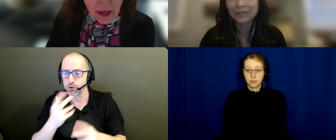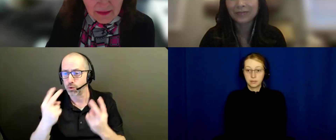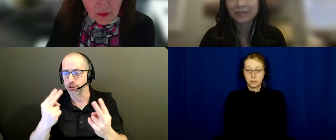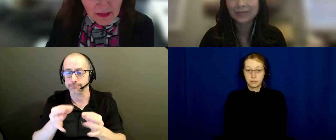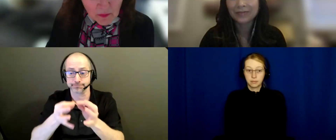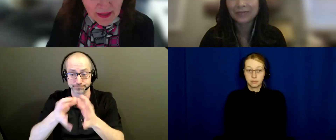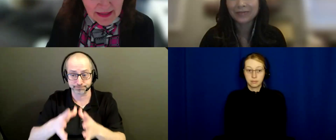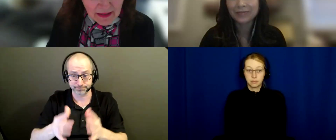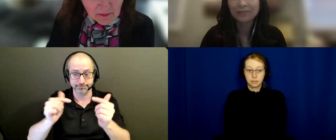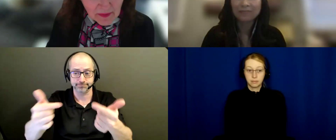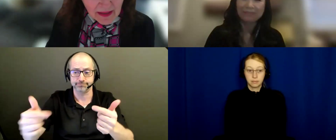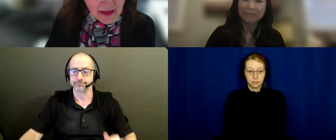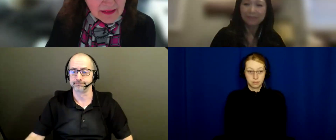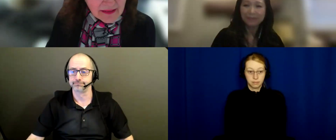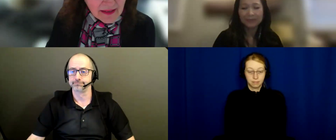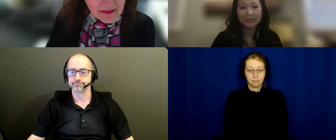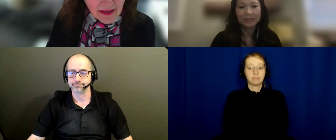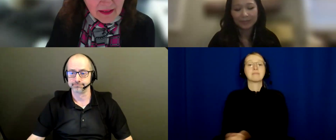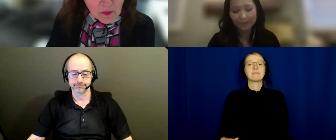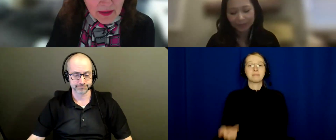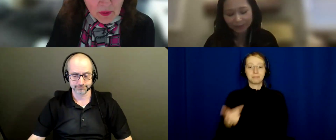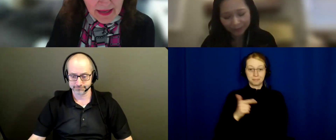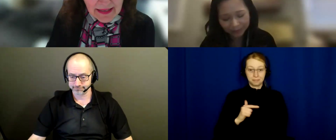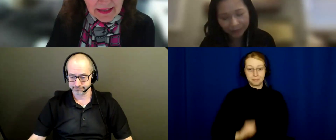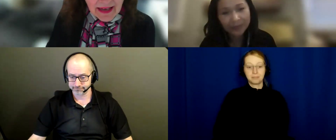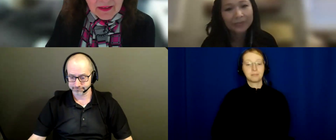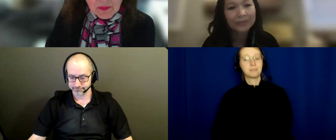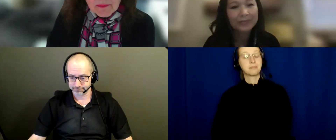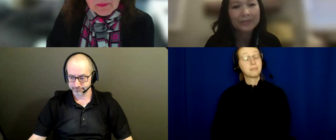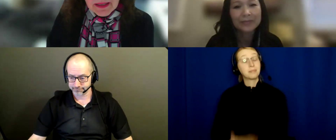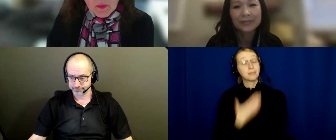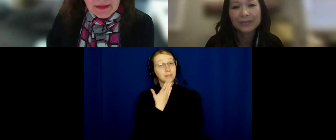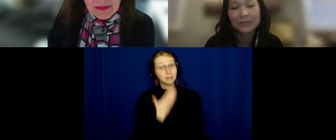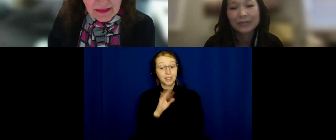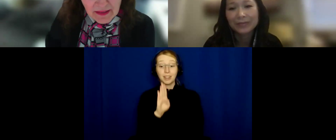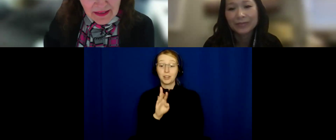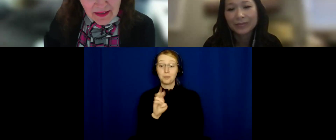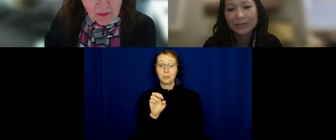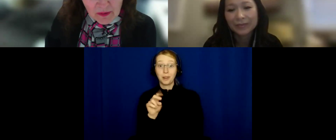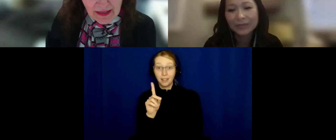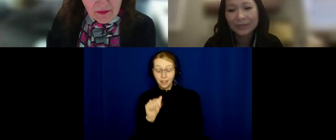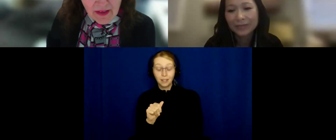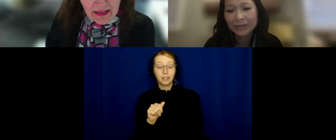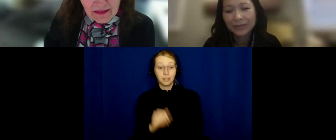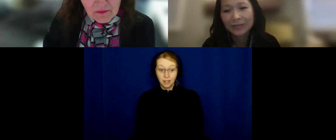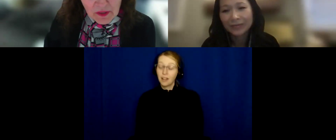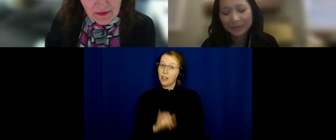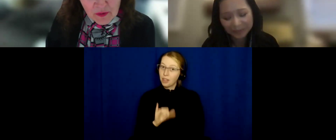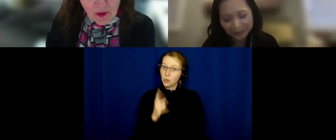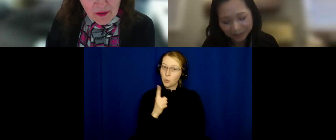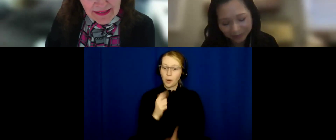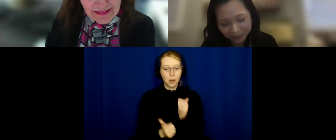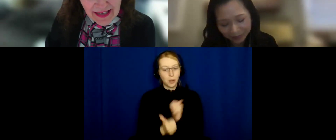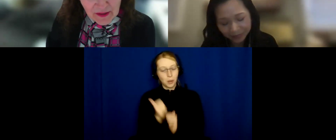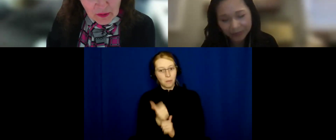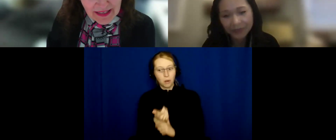Thank you so much, Brenda. This is groundbreaking and probably one of the most innovative